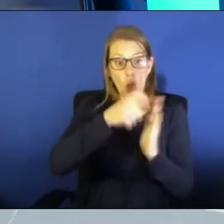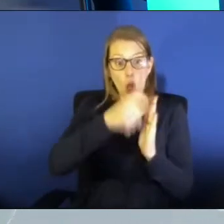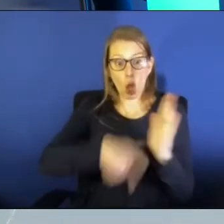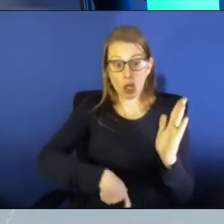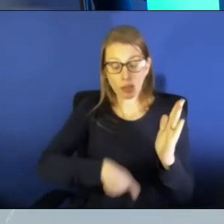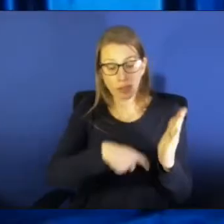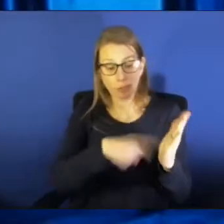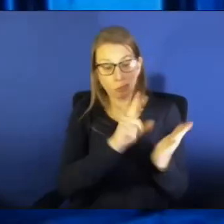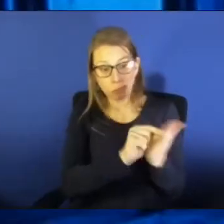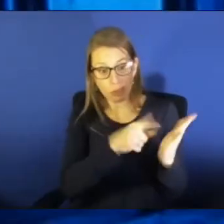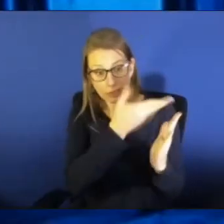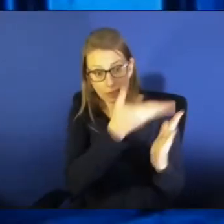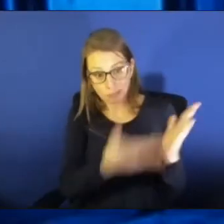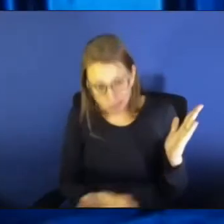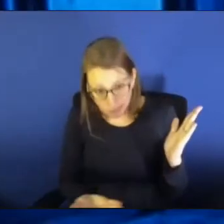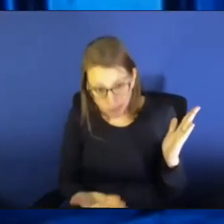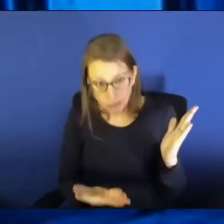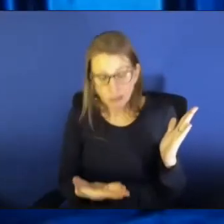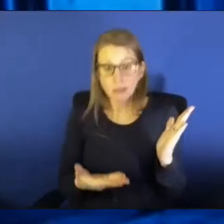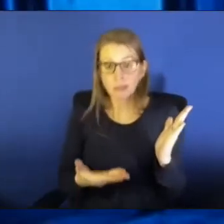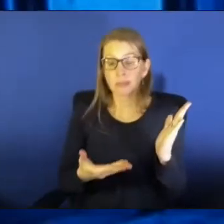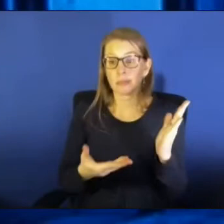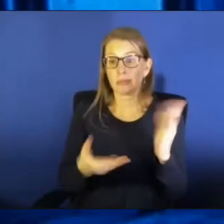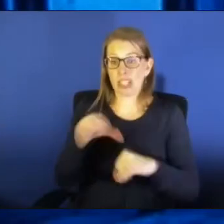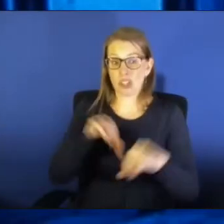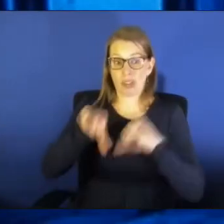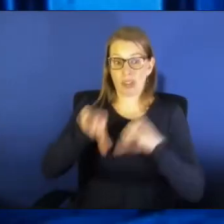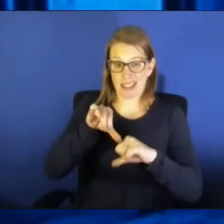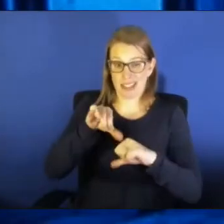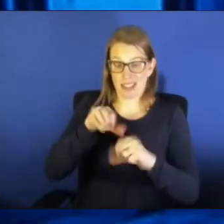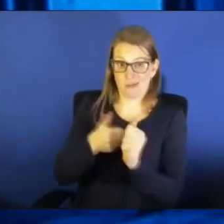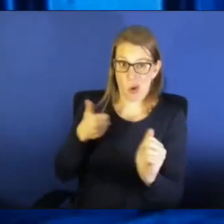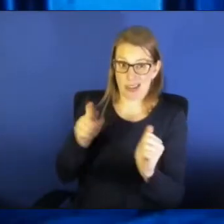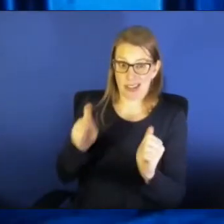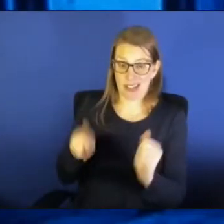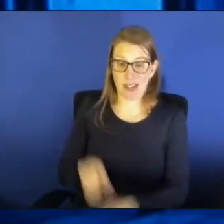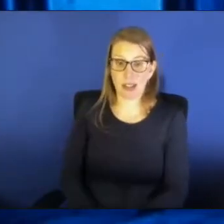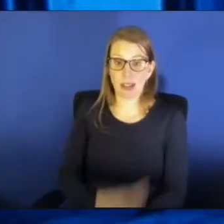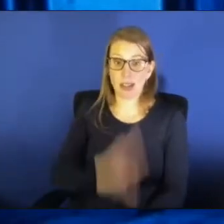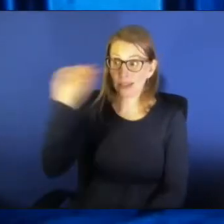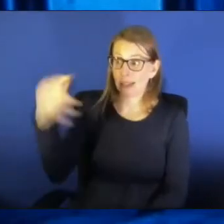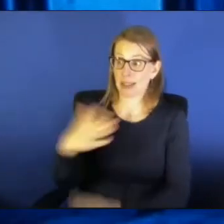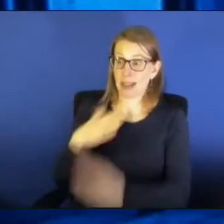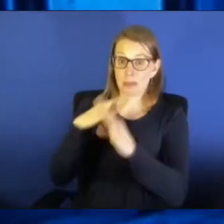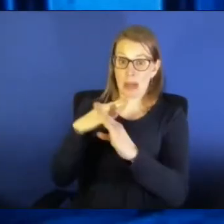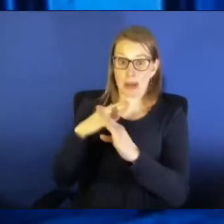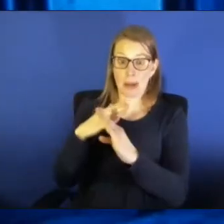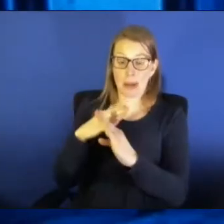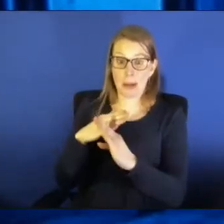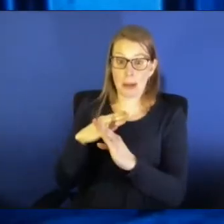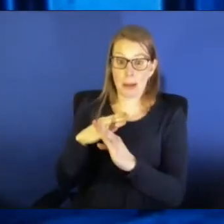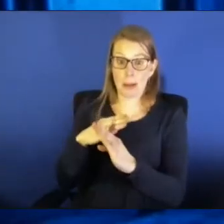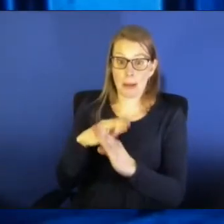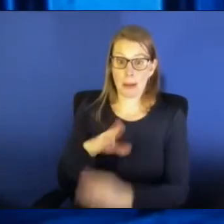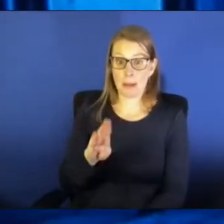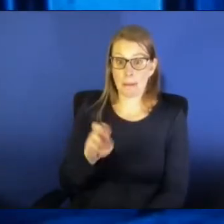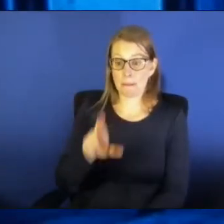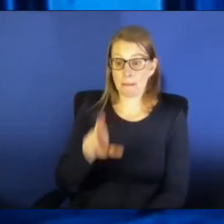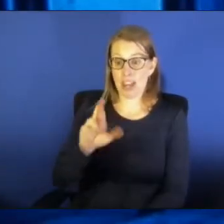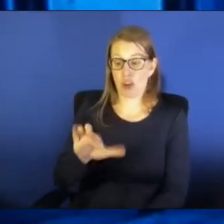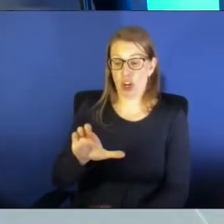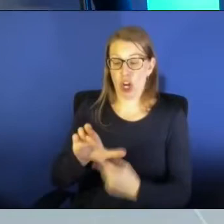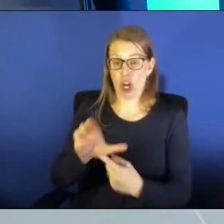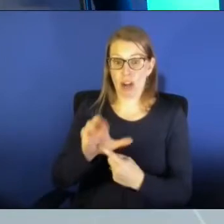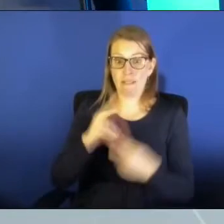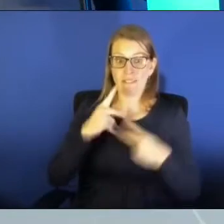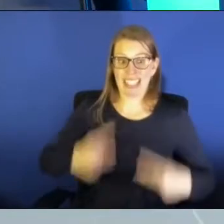this. We talk about sunblock as being a barrier block versus a chemical block. Okay, physical